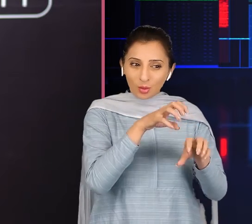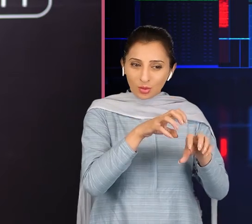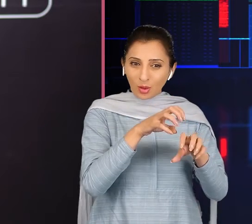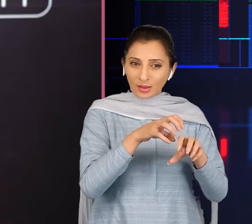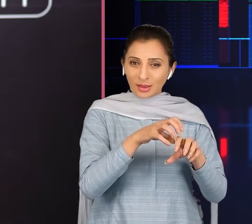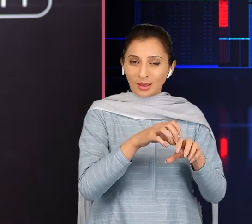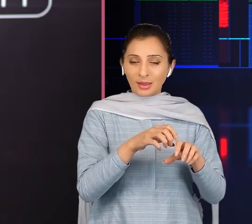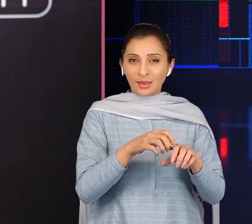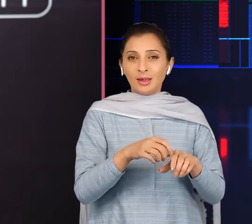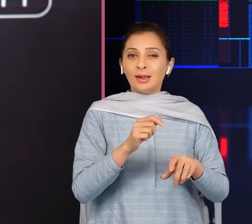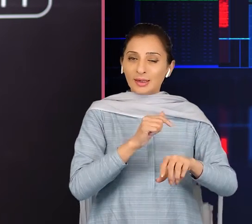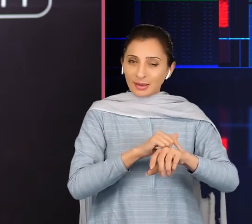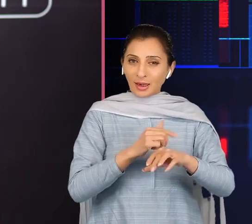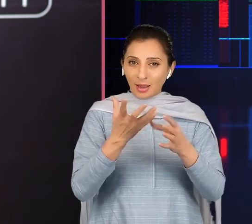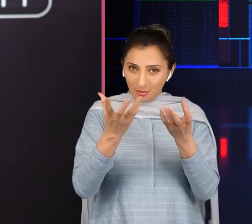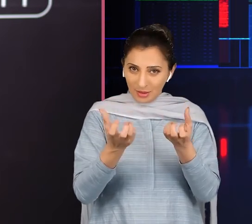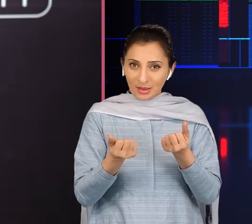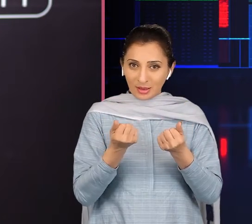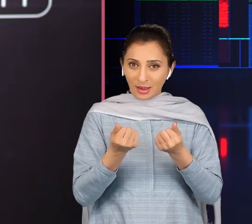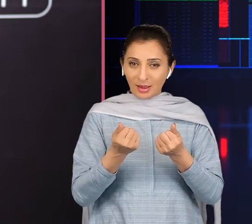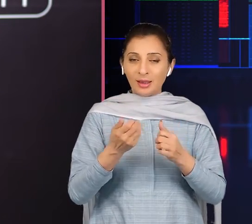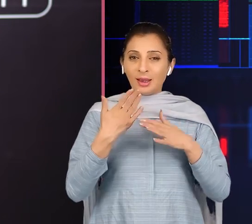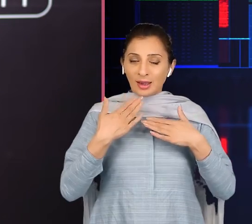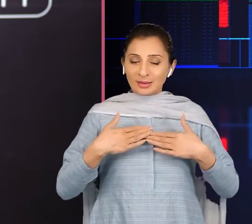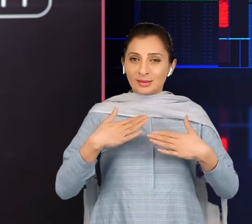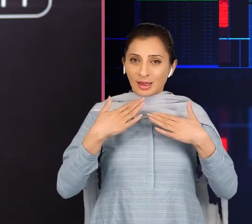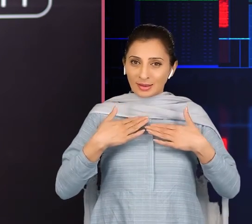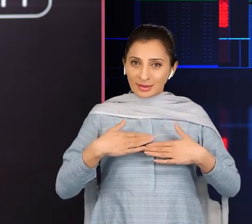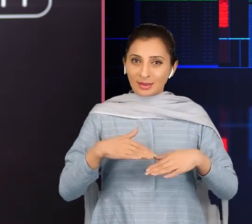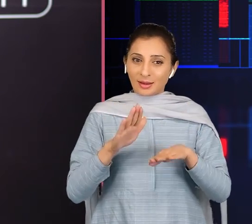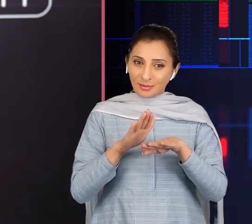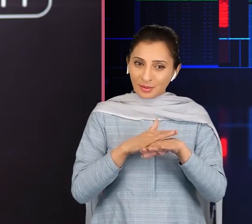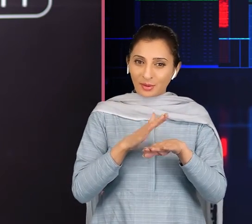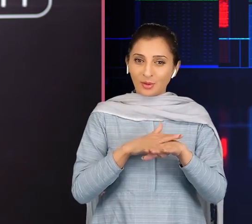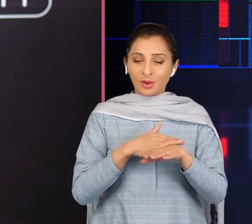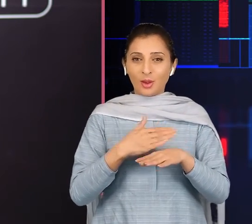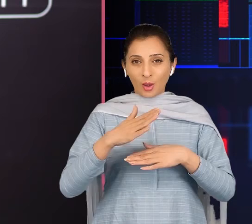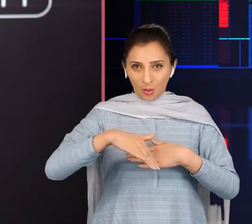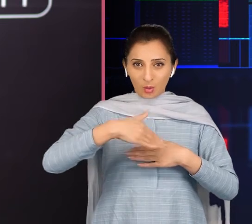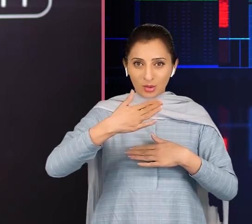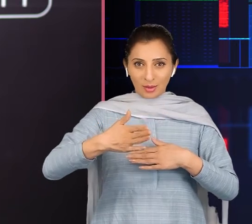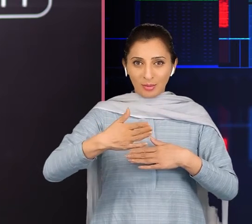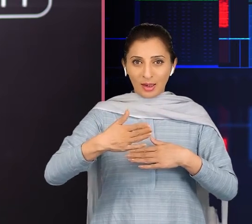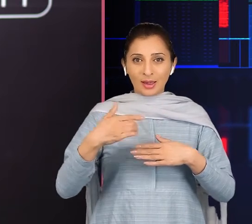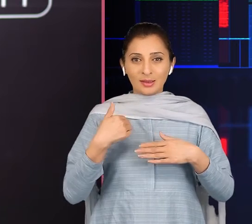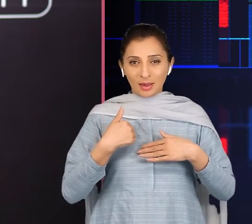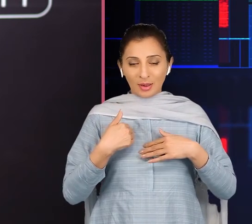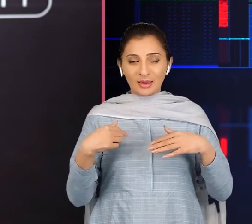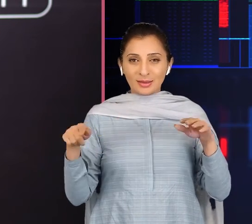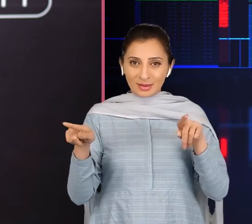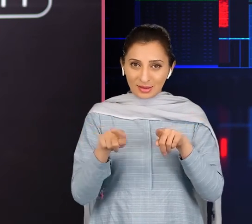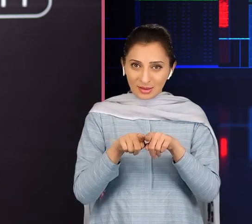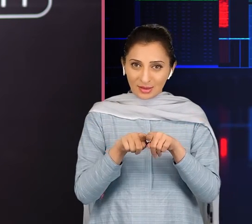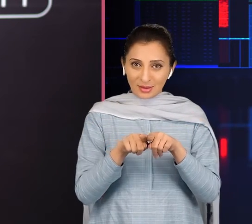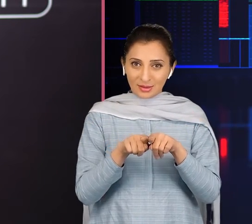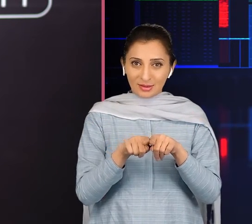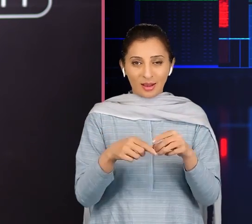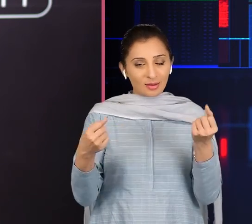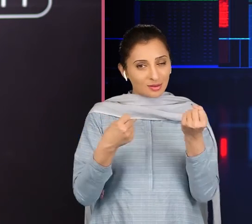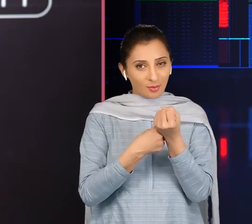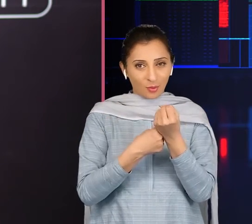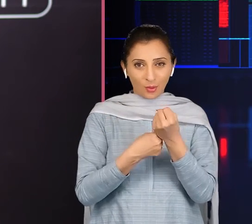take time to actually heal and recover, she will eventually learn to trust us. We know that because of how